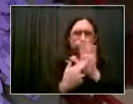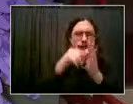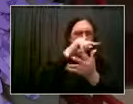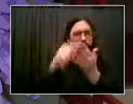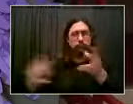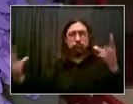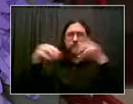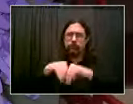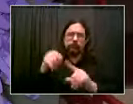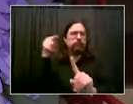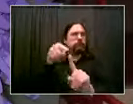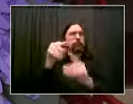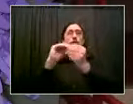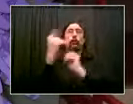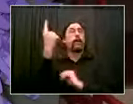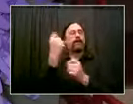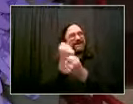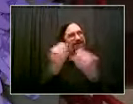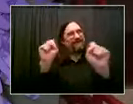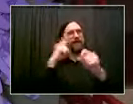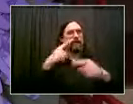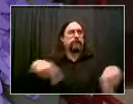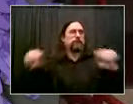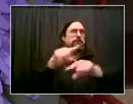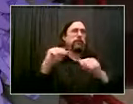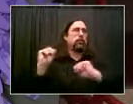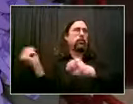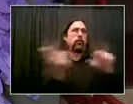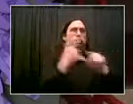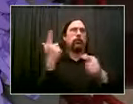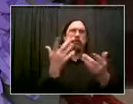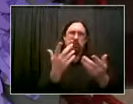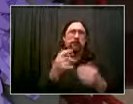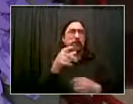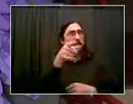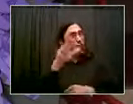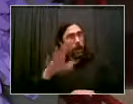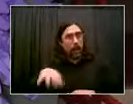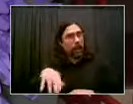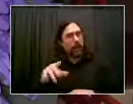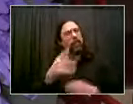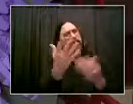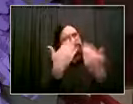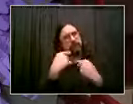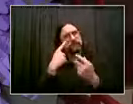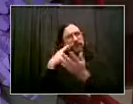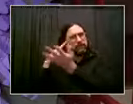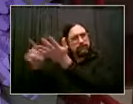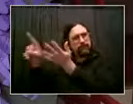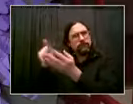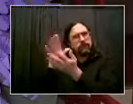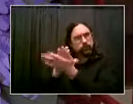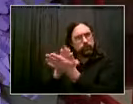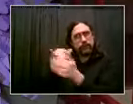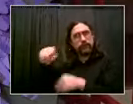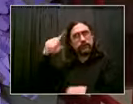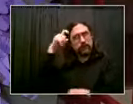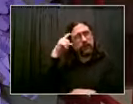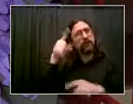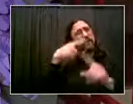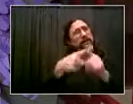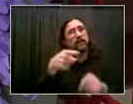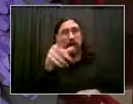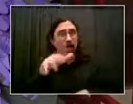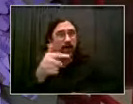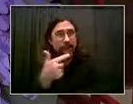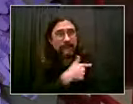Get vaccinated. Every New Yorker who is vaccinated is another step towards the light at the end of the tunnel. Do it for yourself.